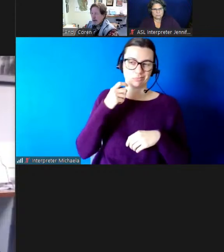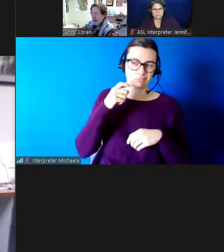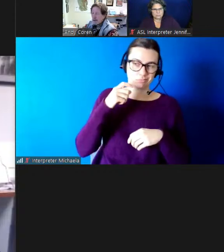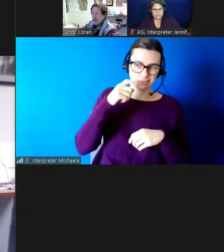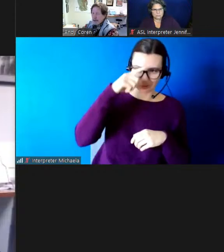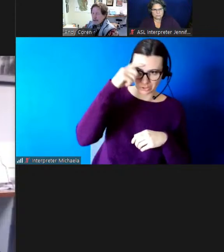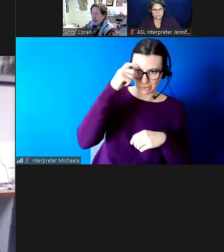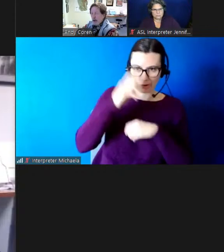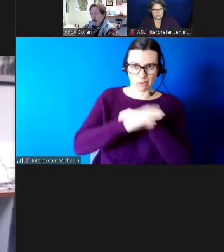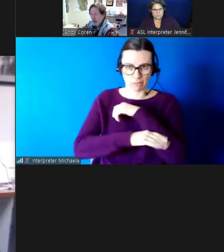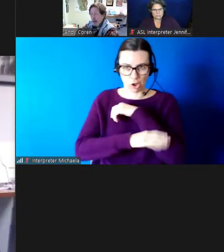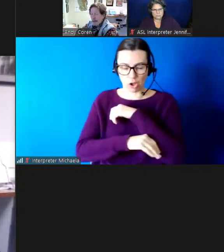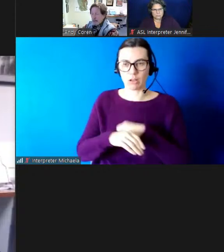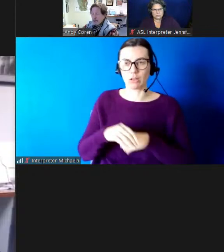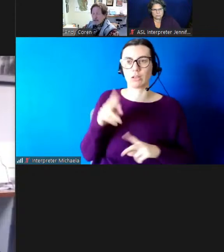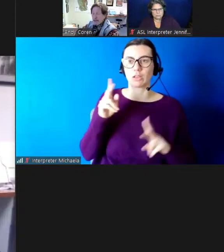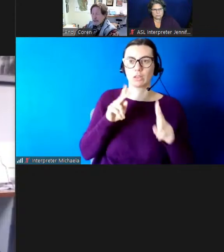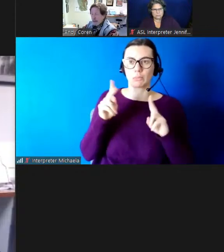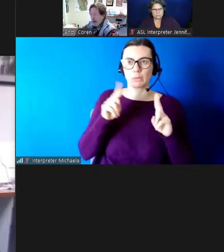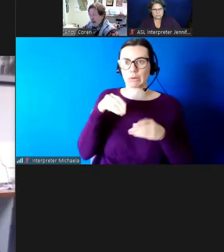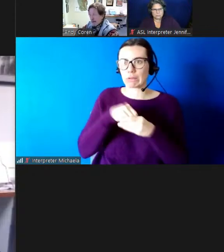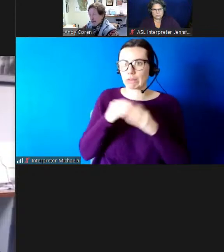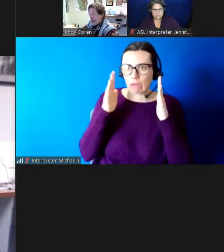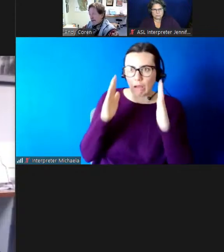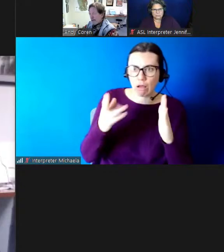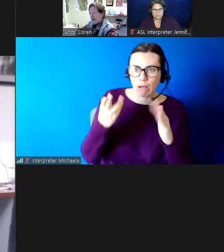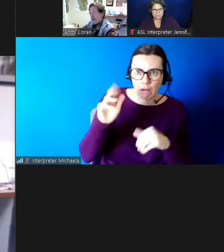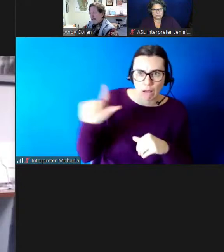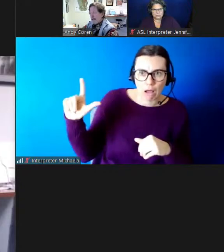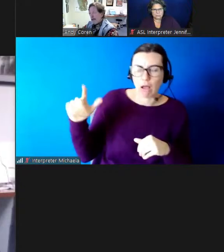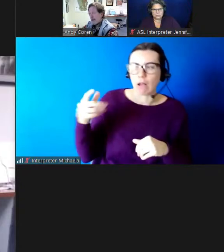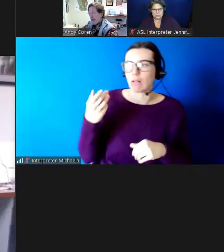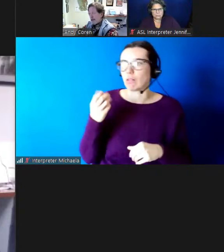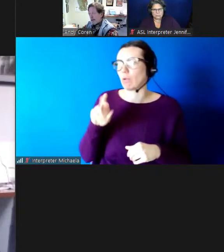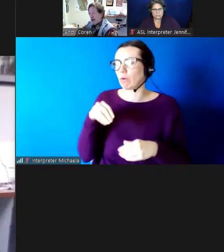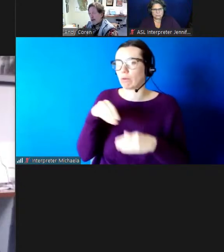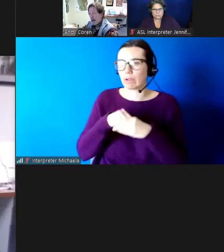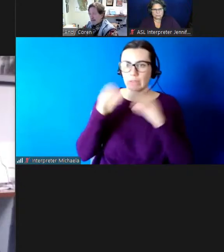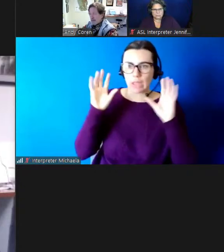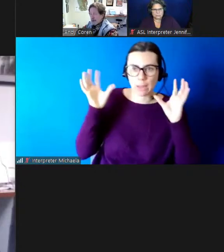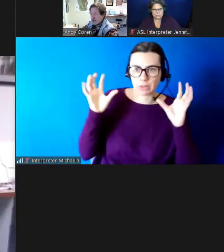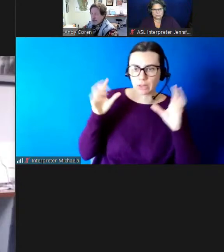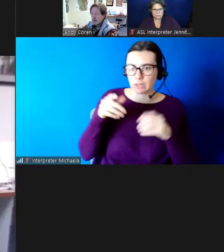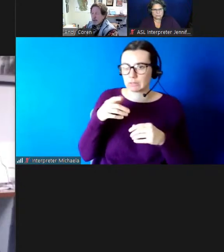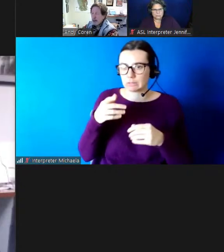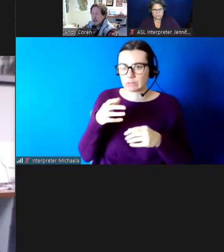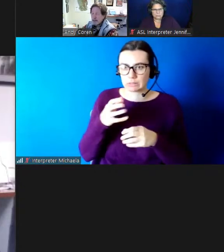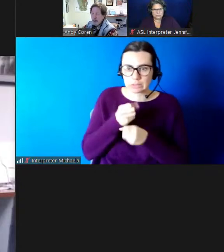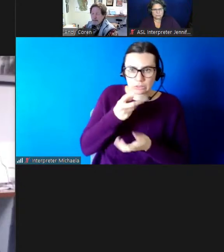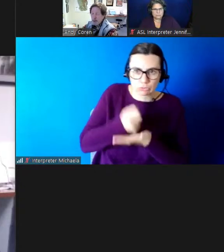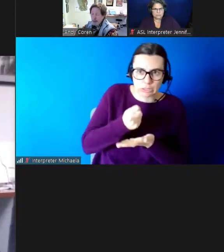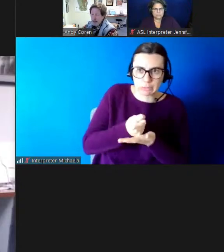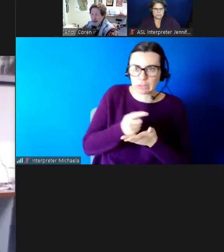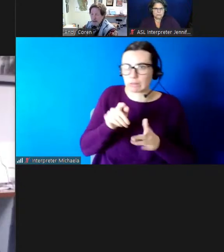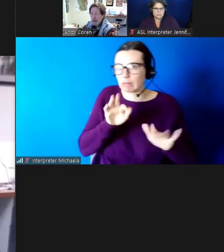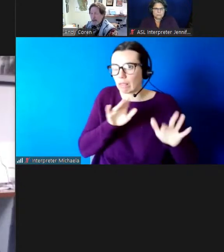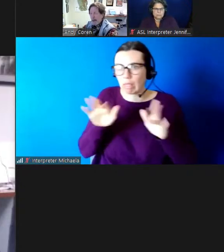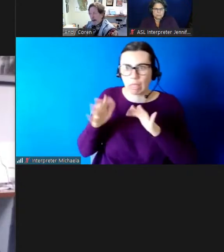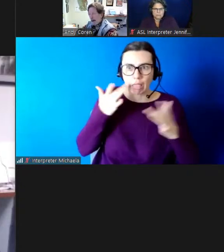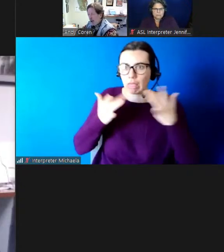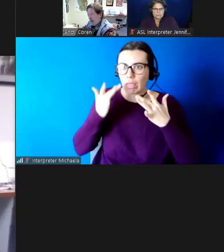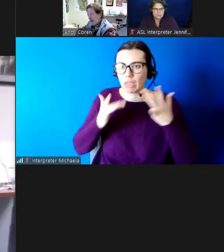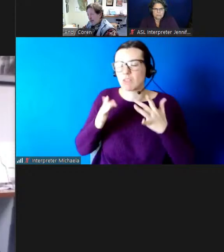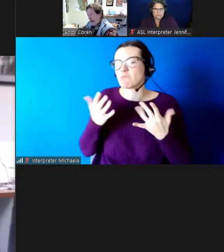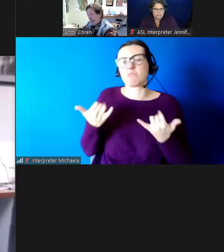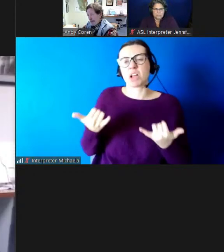people were housed in the hallways, they were treated in ambulances, there were all kinds of shortages. We're not at that point now.